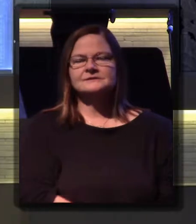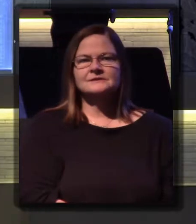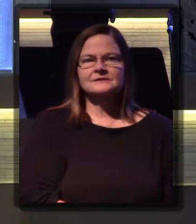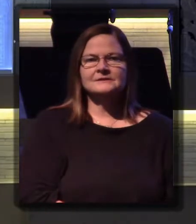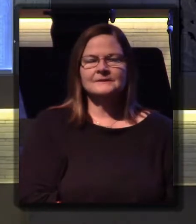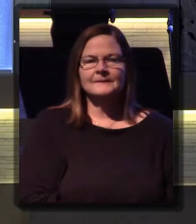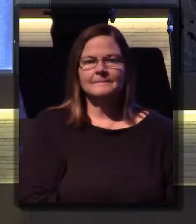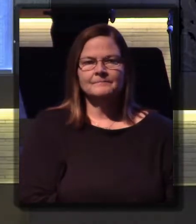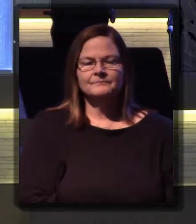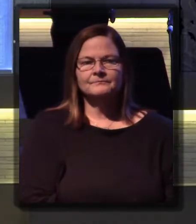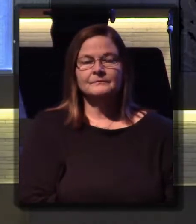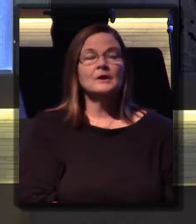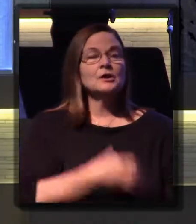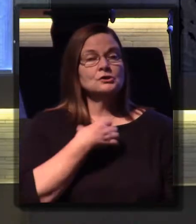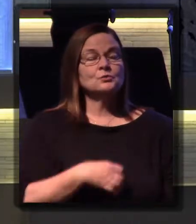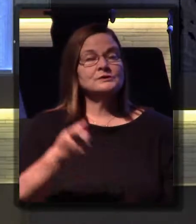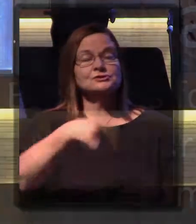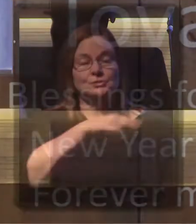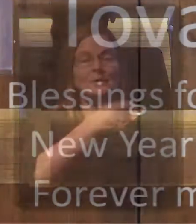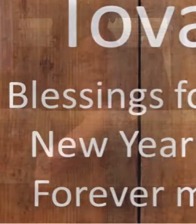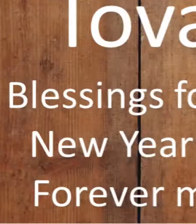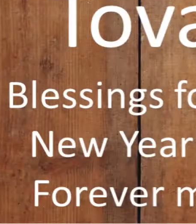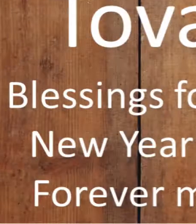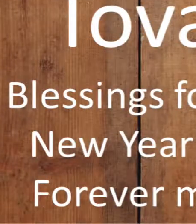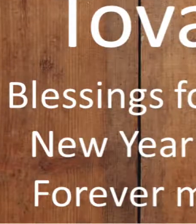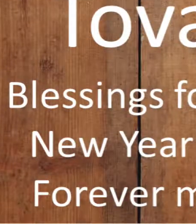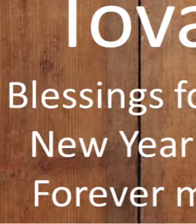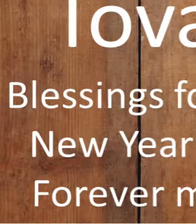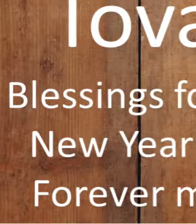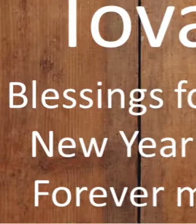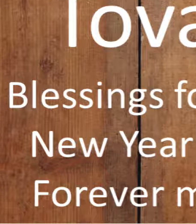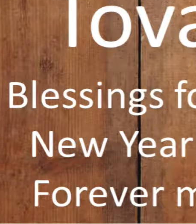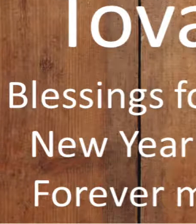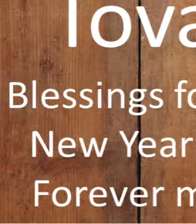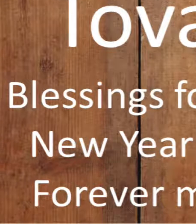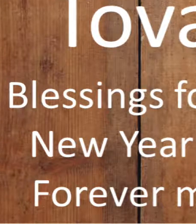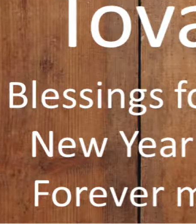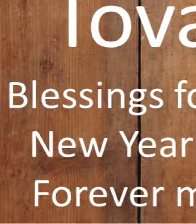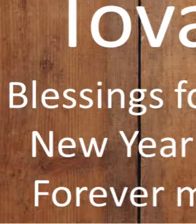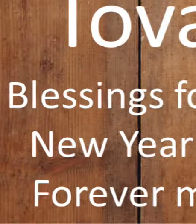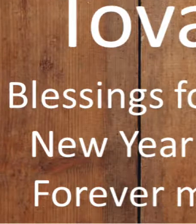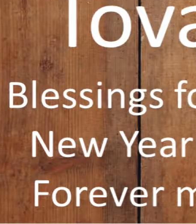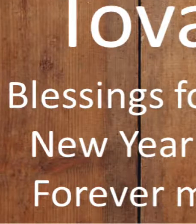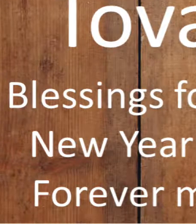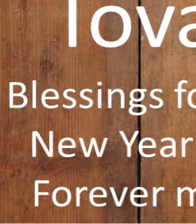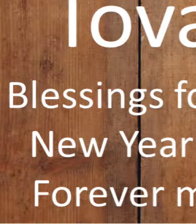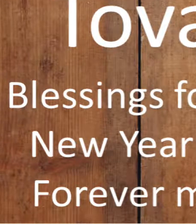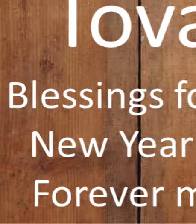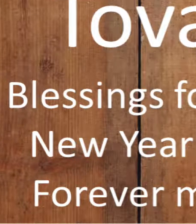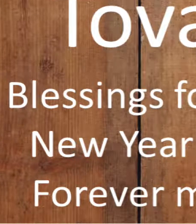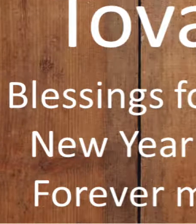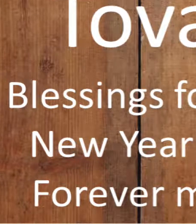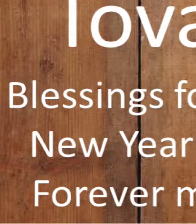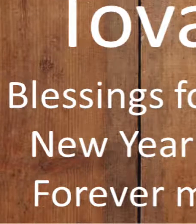I believe we have some slides coming up, yes. To wish you a good year, a Shana